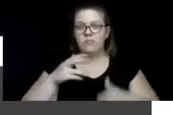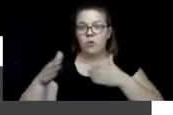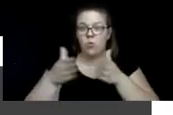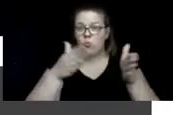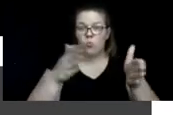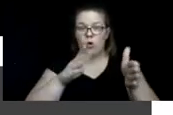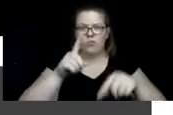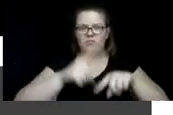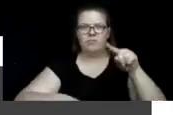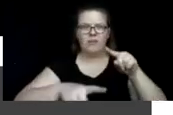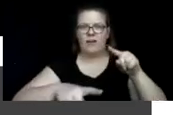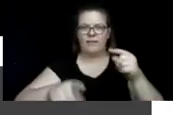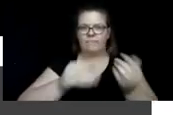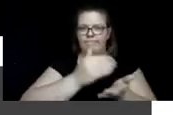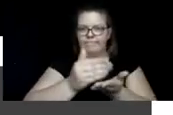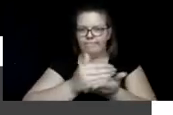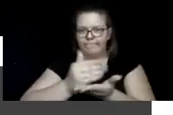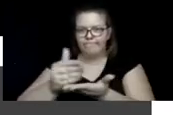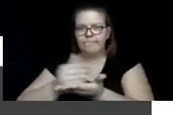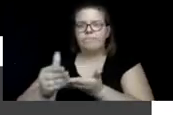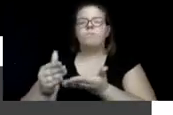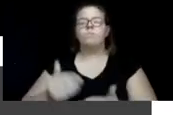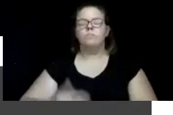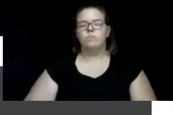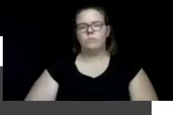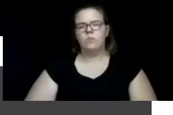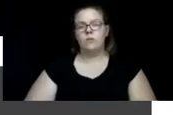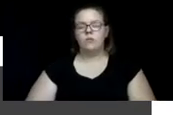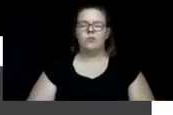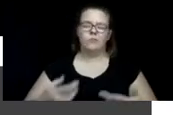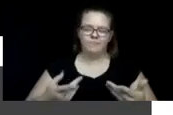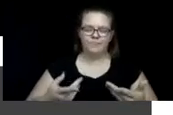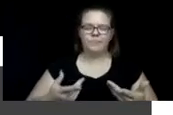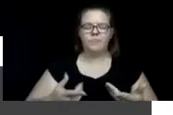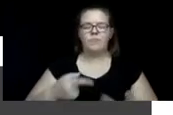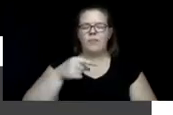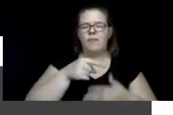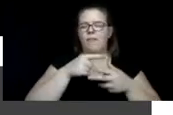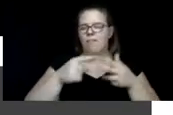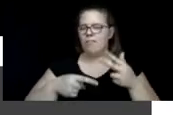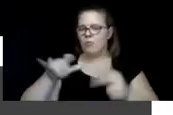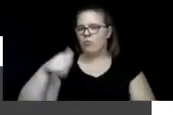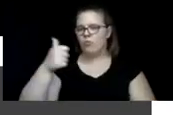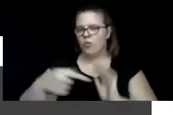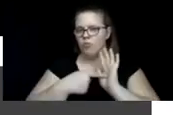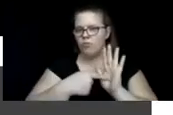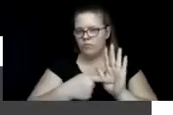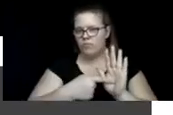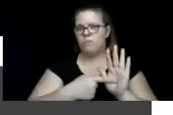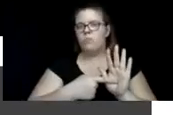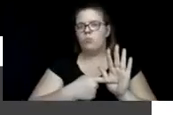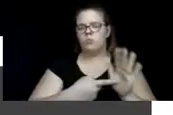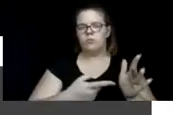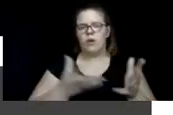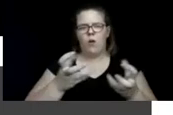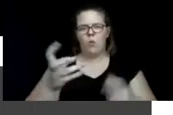clear. Some of these are just other examples that I would want you to